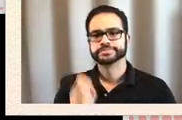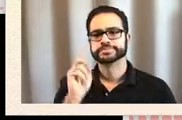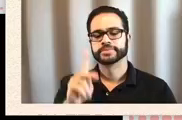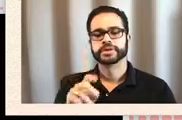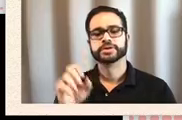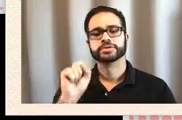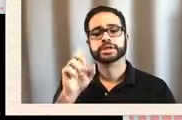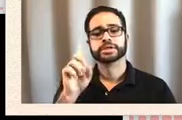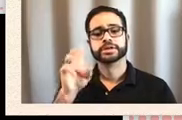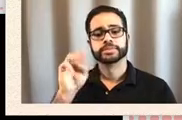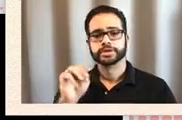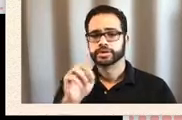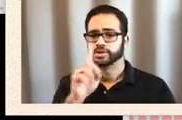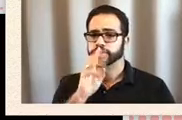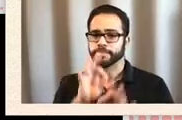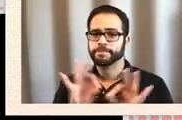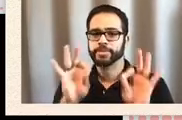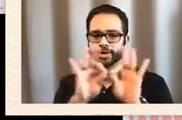favorite part.